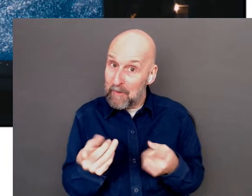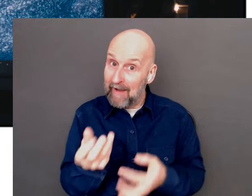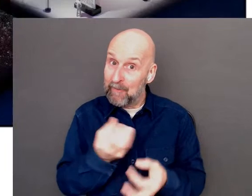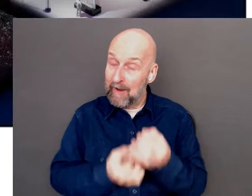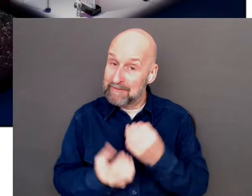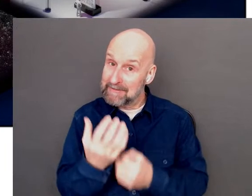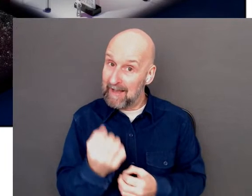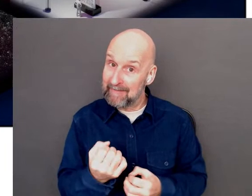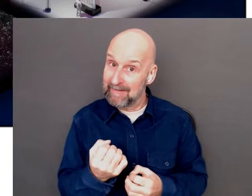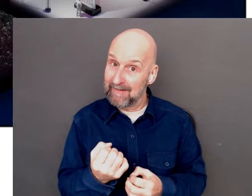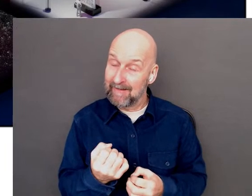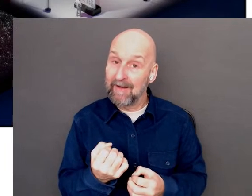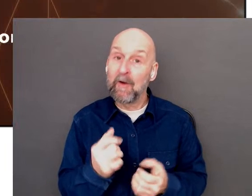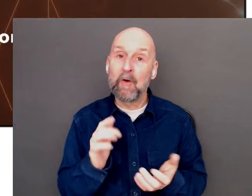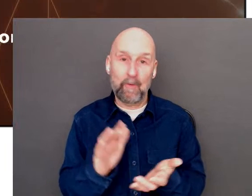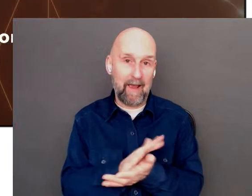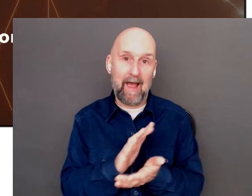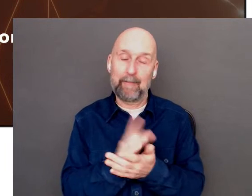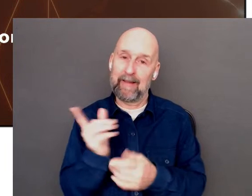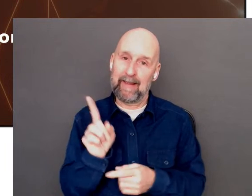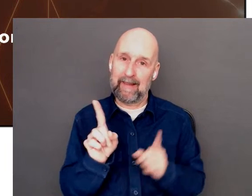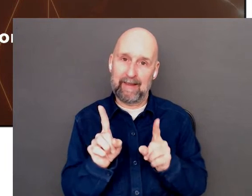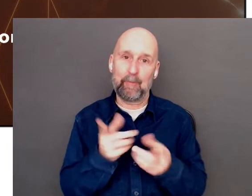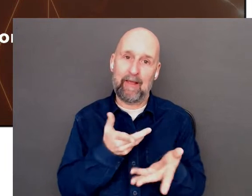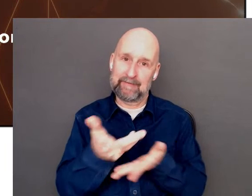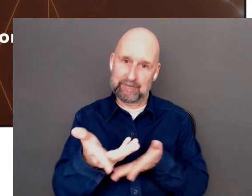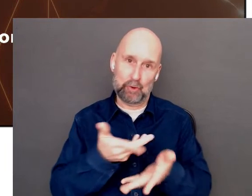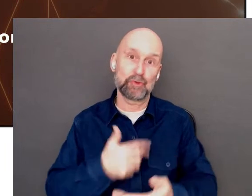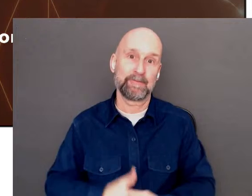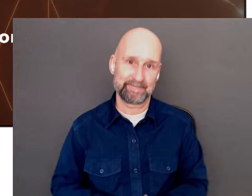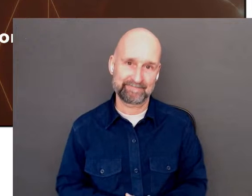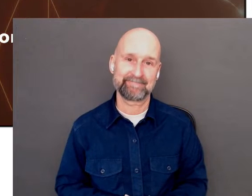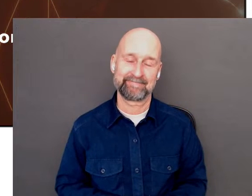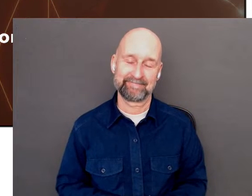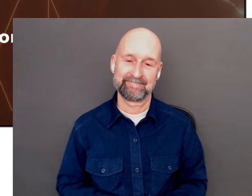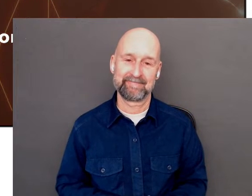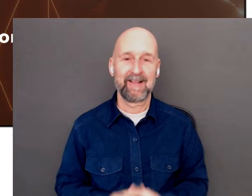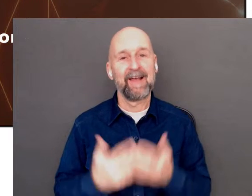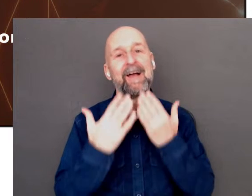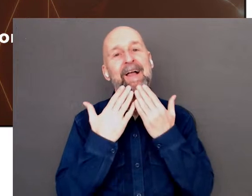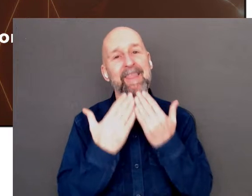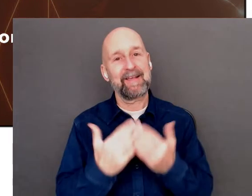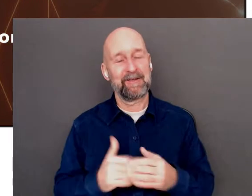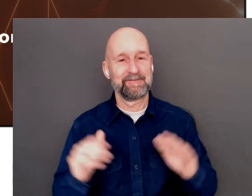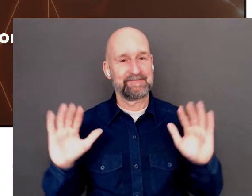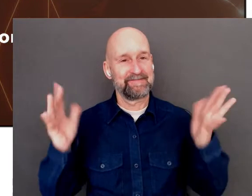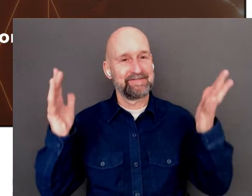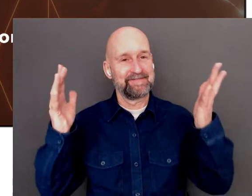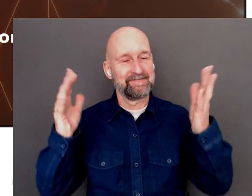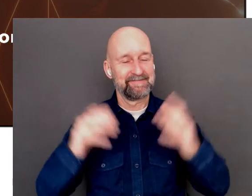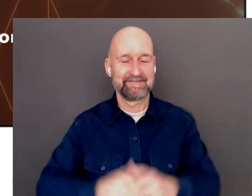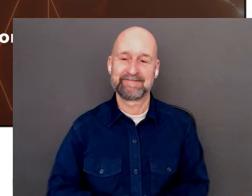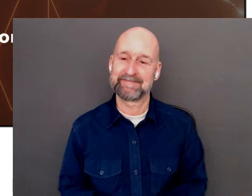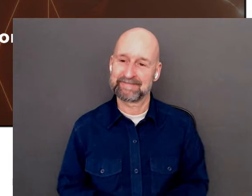super happy to be here and have a discussion with you guys. So thanks. Yeah.